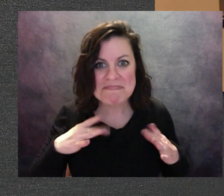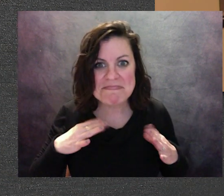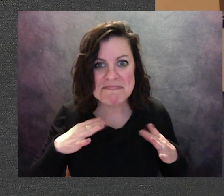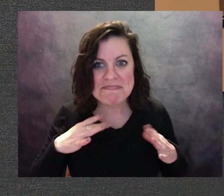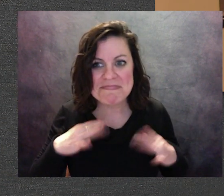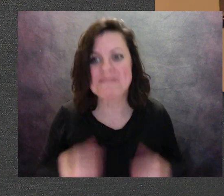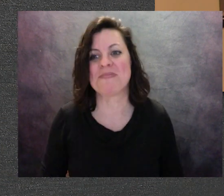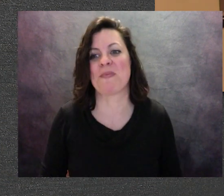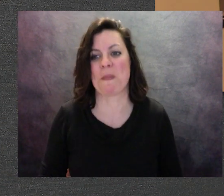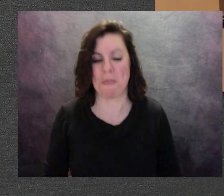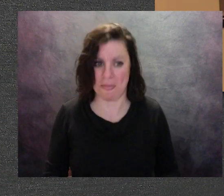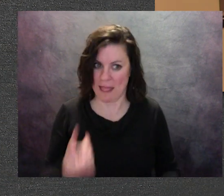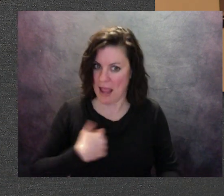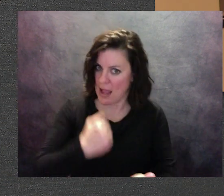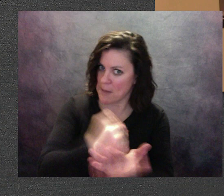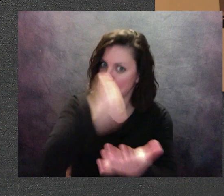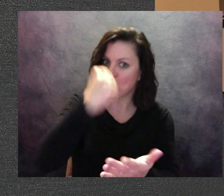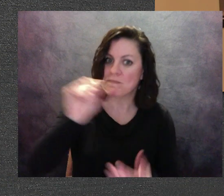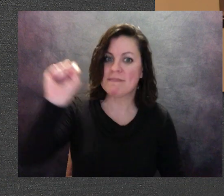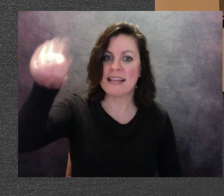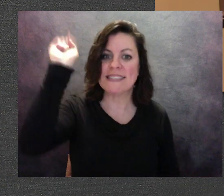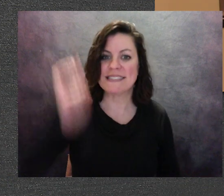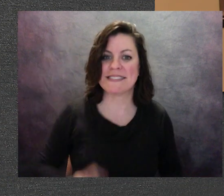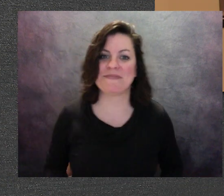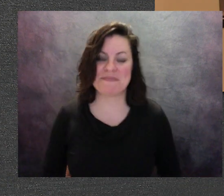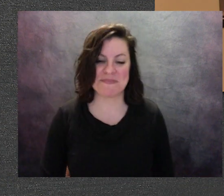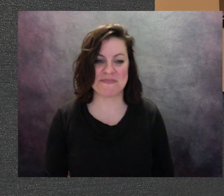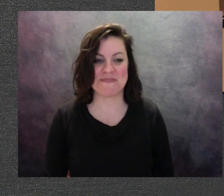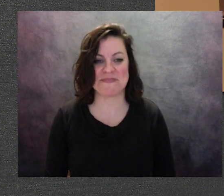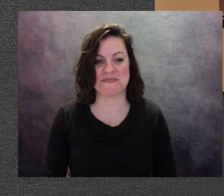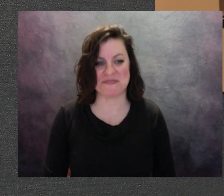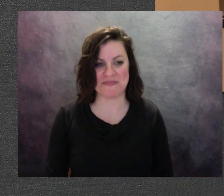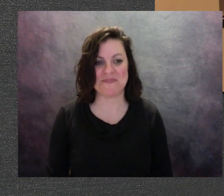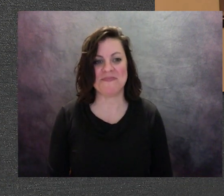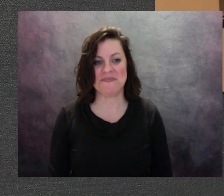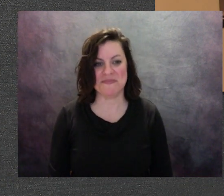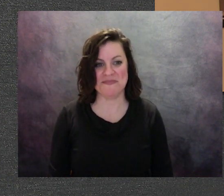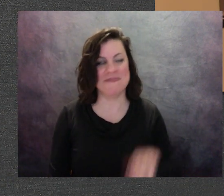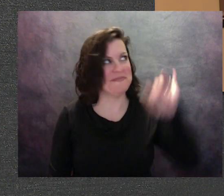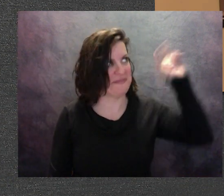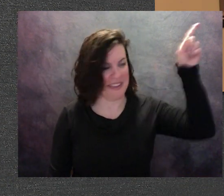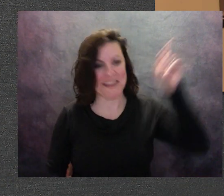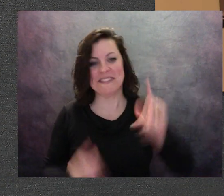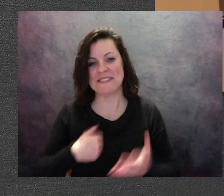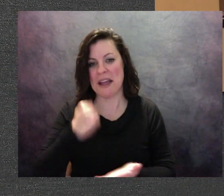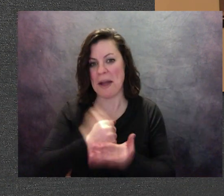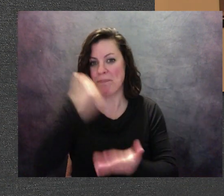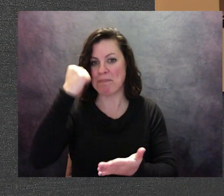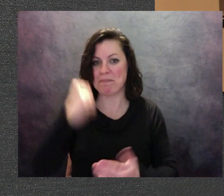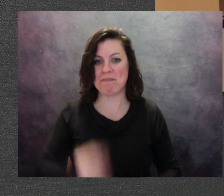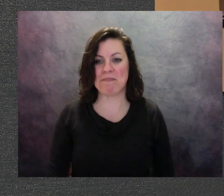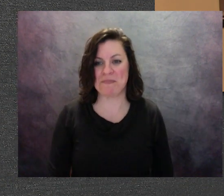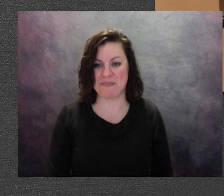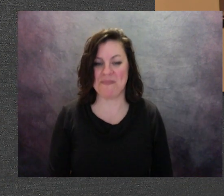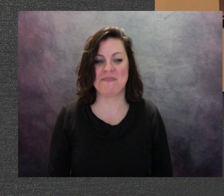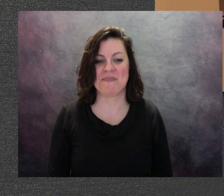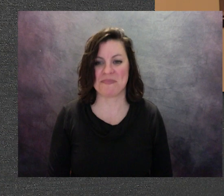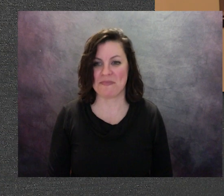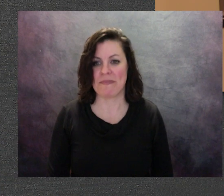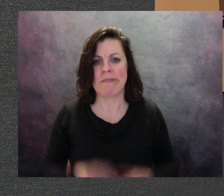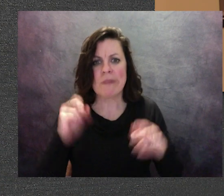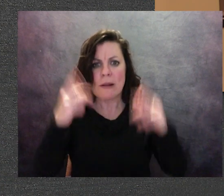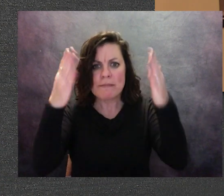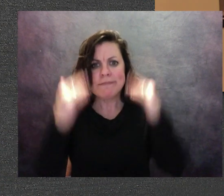Yay! So we're going to put Yes. yes. Yes, that answer is yes. Okay, what